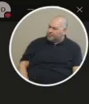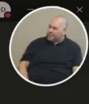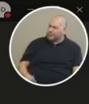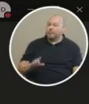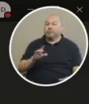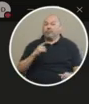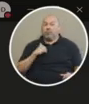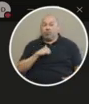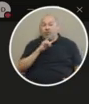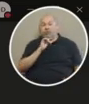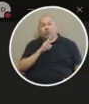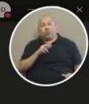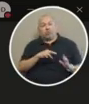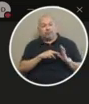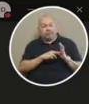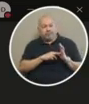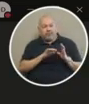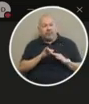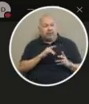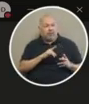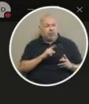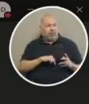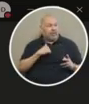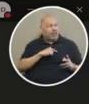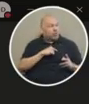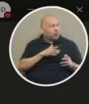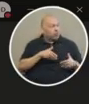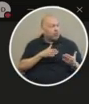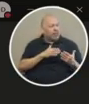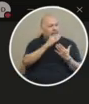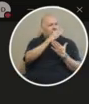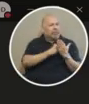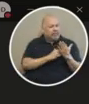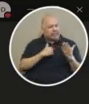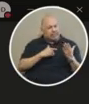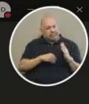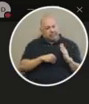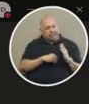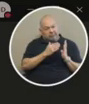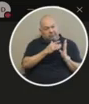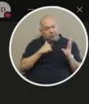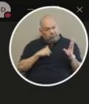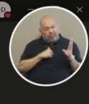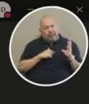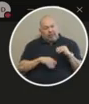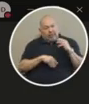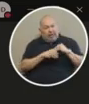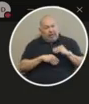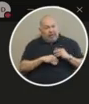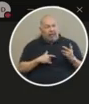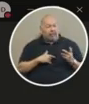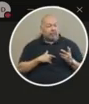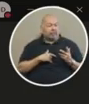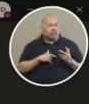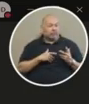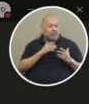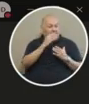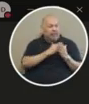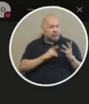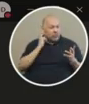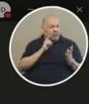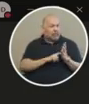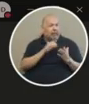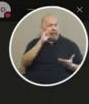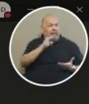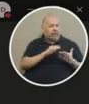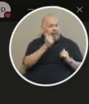What we can do, so Representative Vanilla brought up a point, what we can do is we can bring back the list, and we will. I mean, we have planned on doing it, the list of reductions that we are identifying within